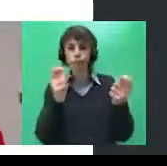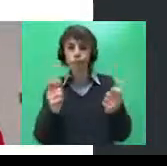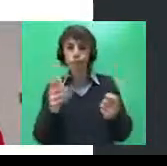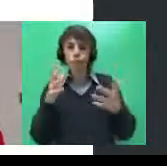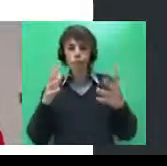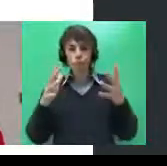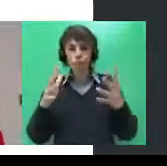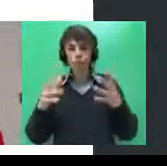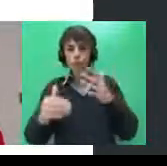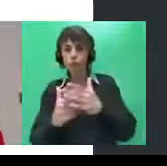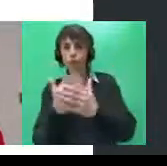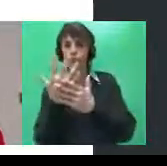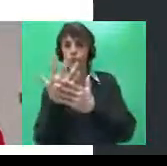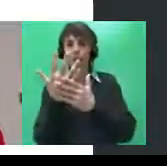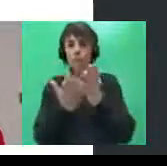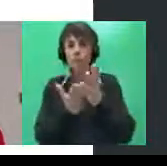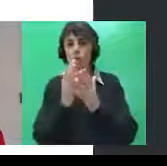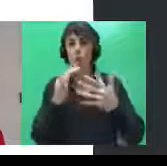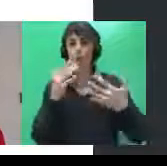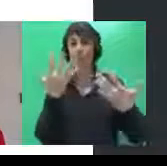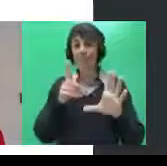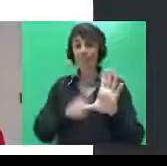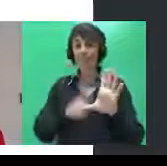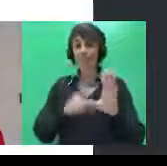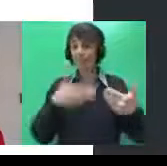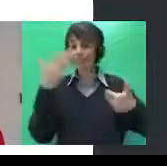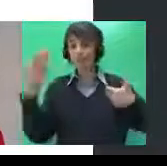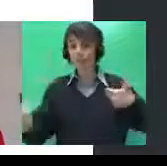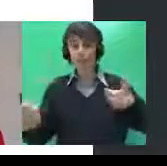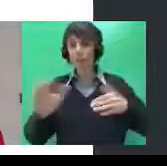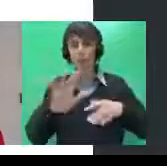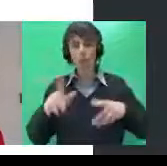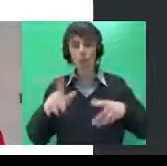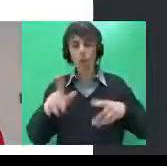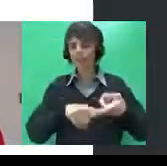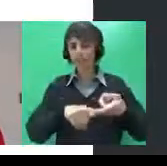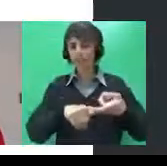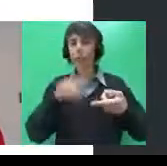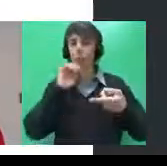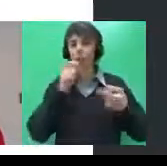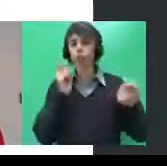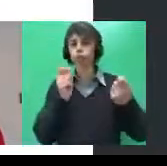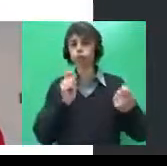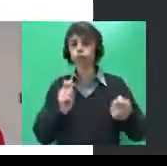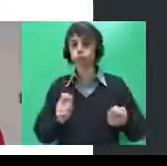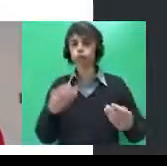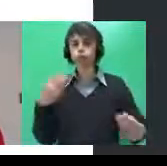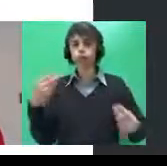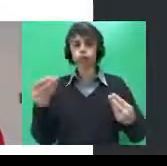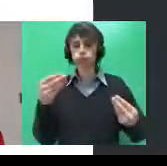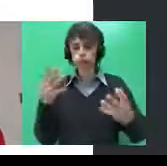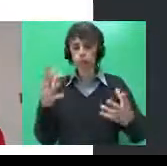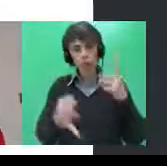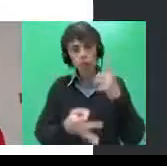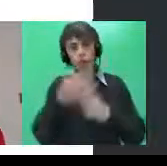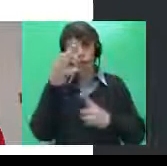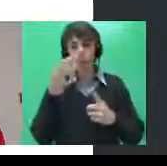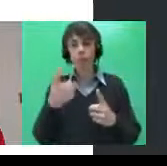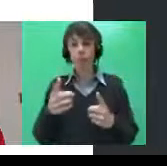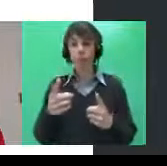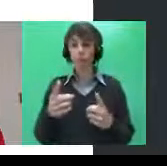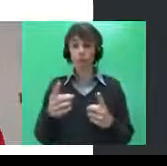6 months how much can change in a short period of time. So some really big opportunities, I guess, through the strategy. And I'm going to finish this final bullet point on